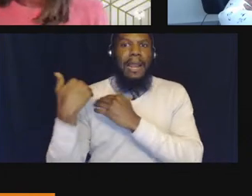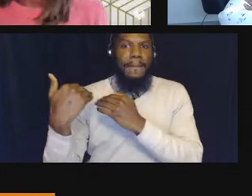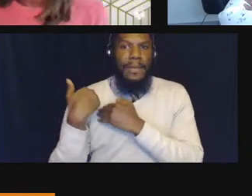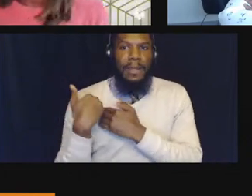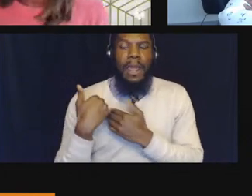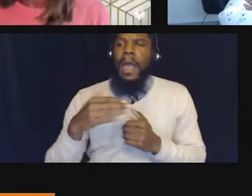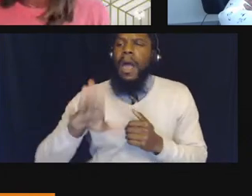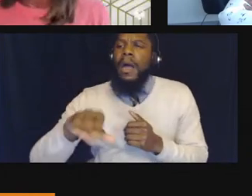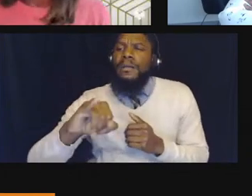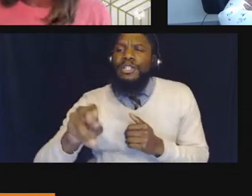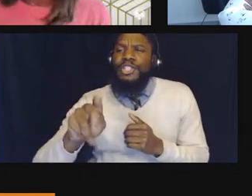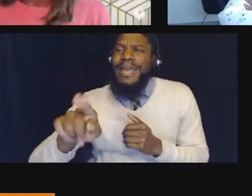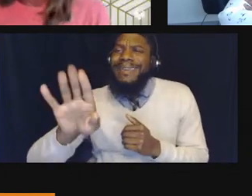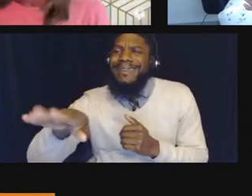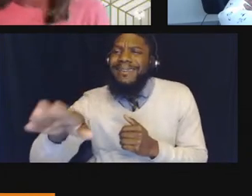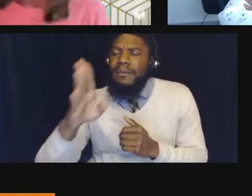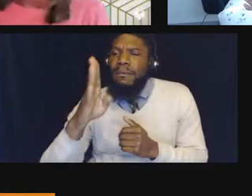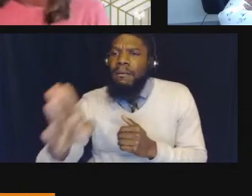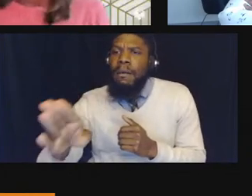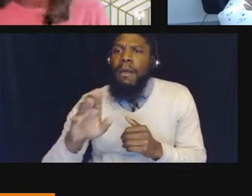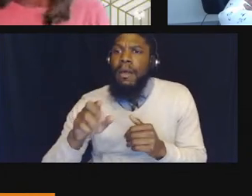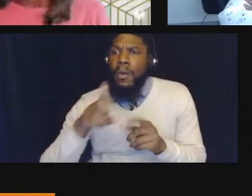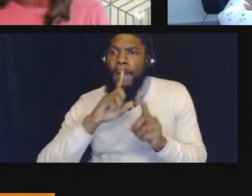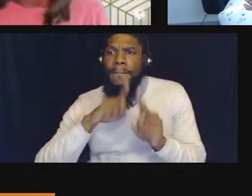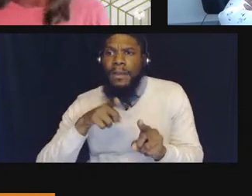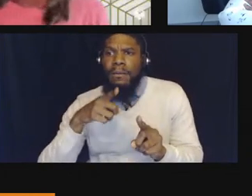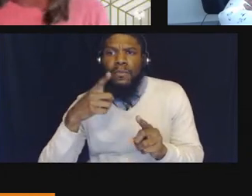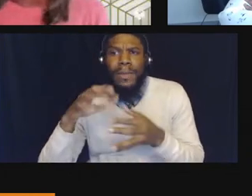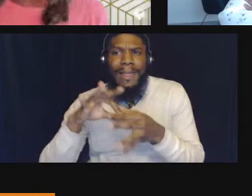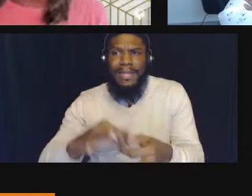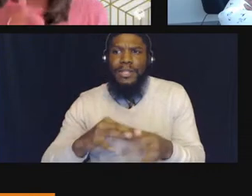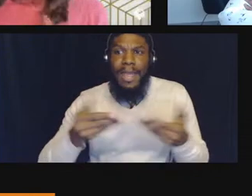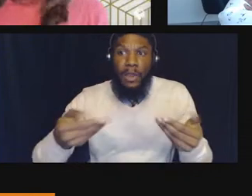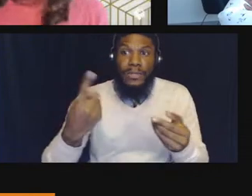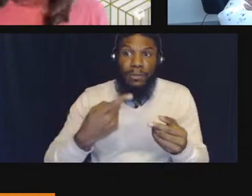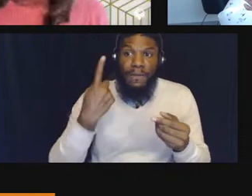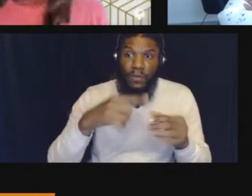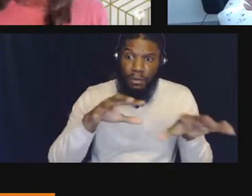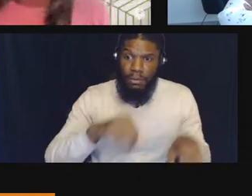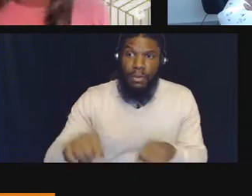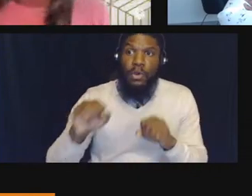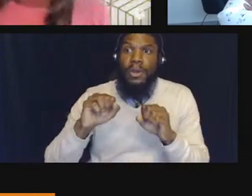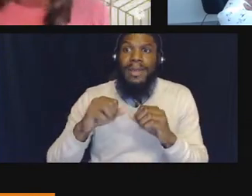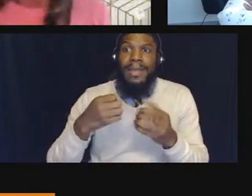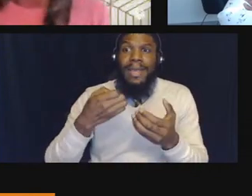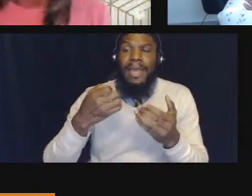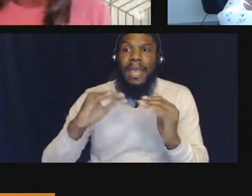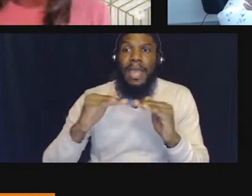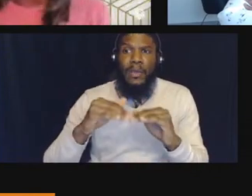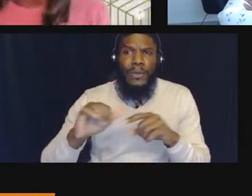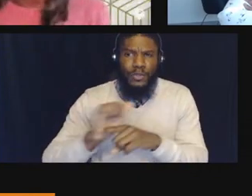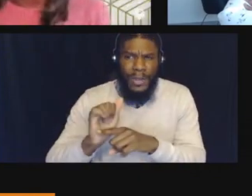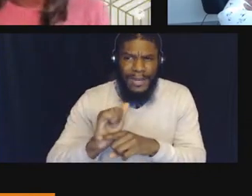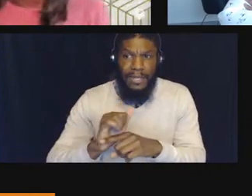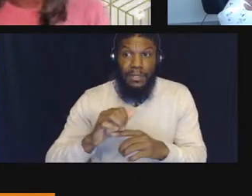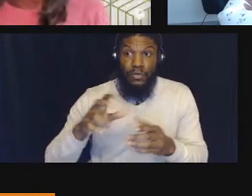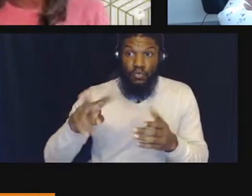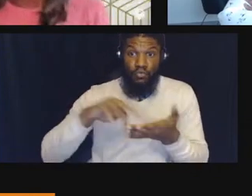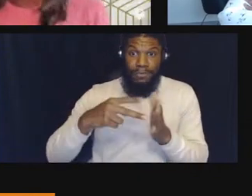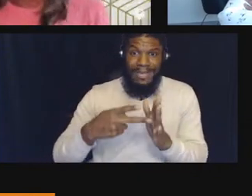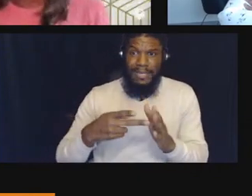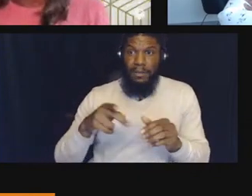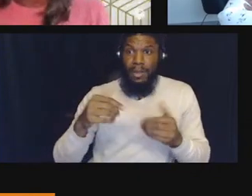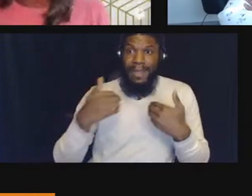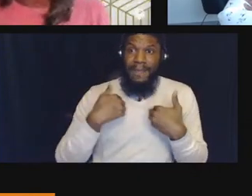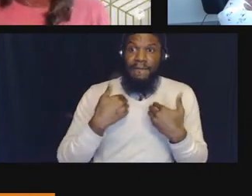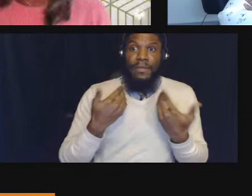chat, if this is a response to hiring someone to do the equity training. Are you asking, do our organizations already have someone focused on that